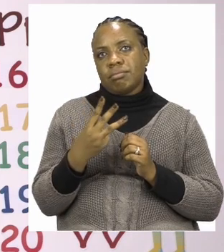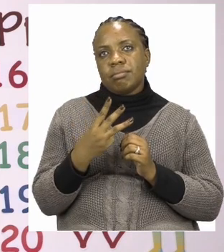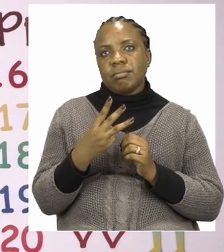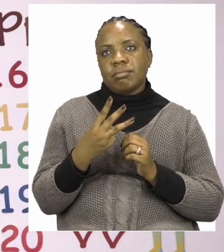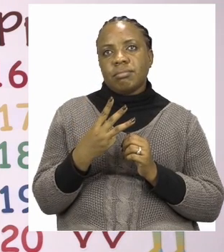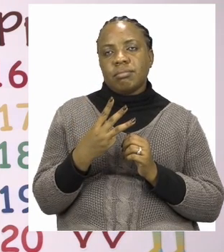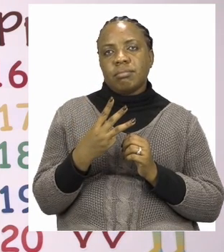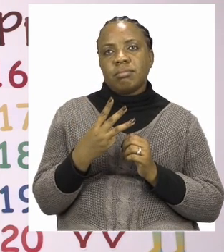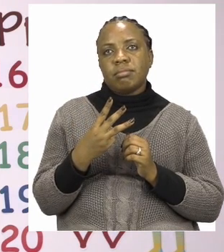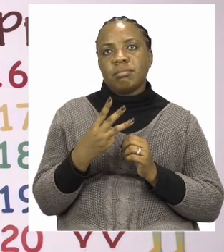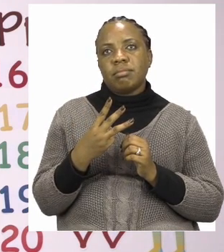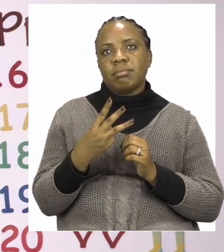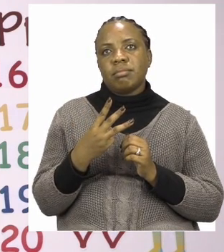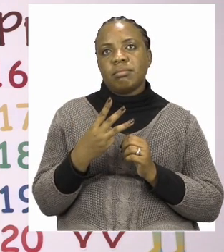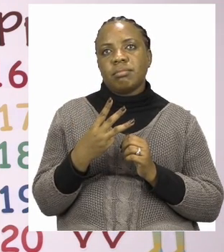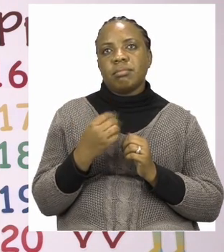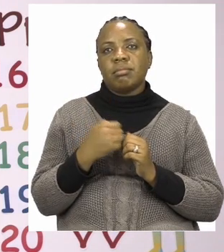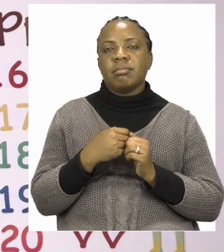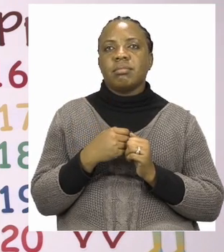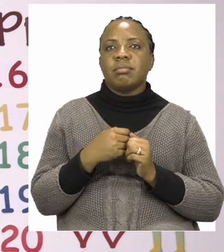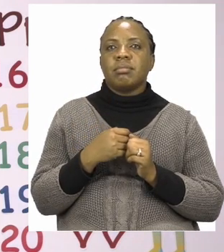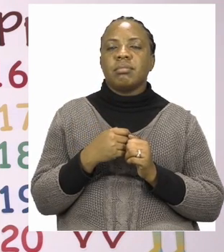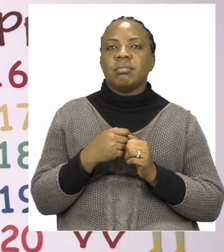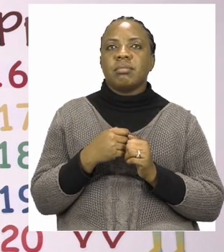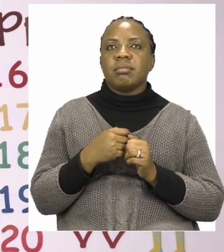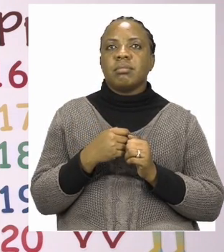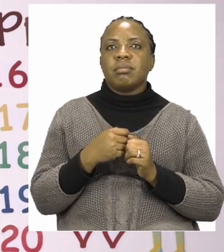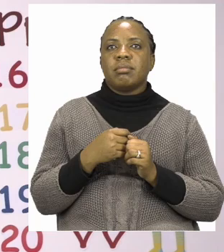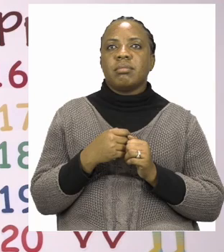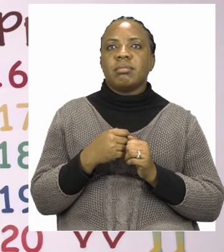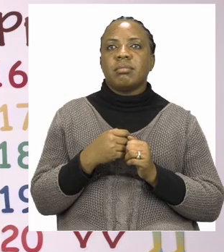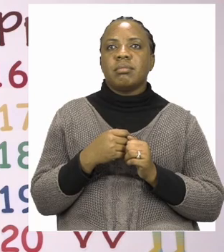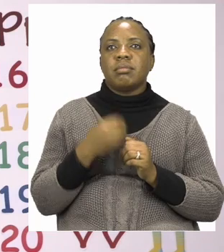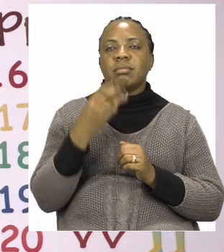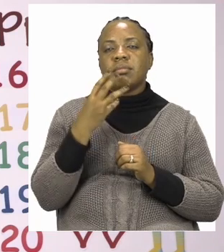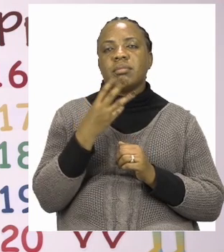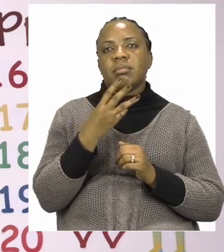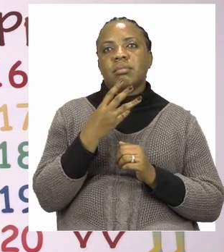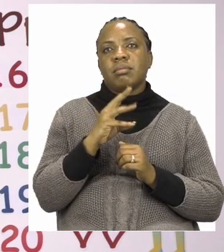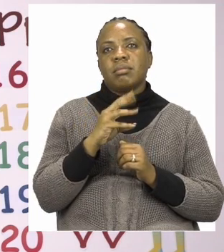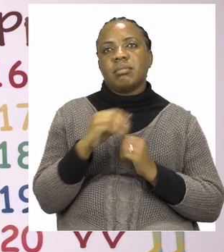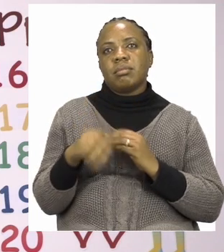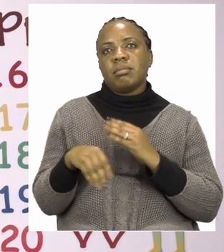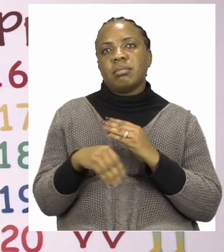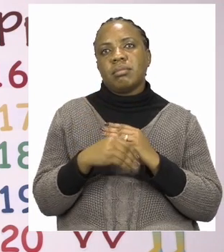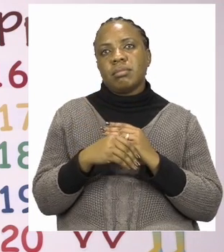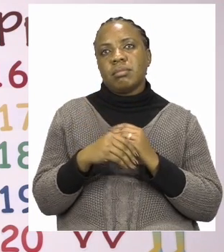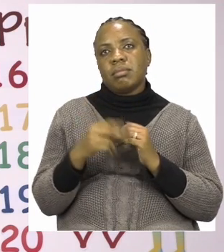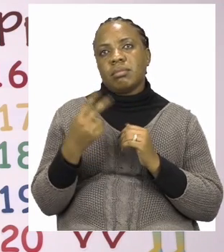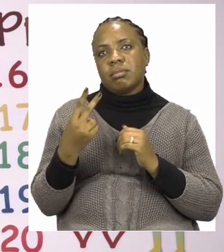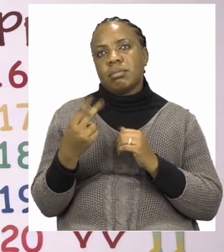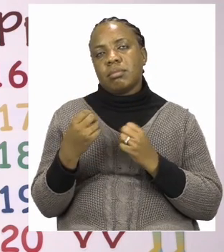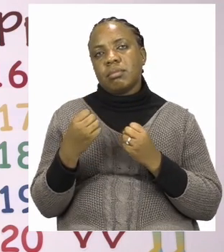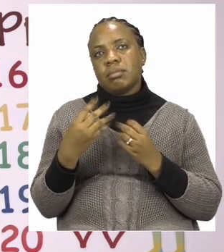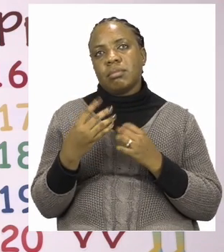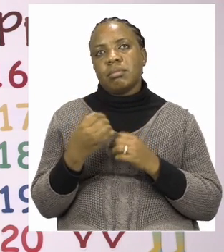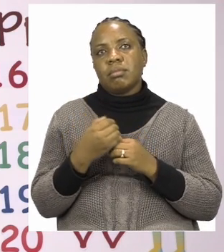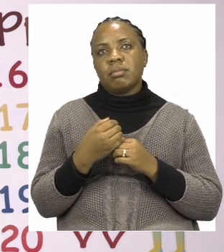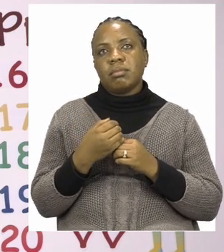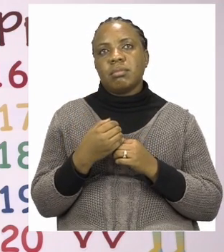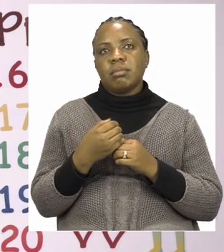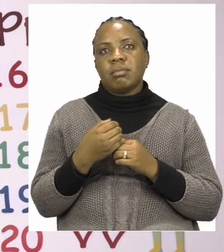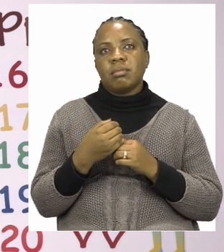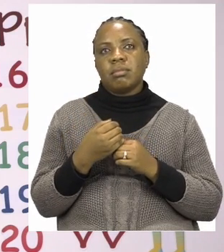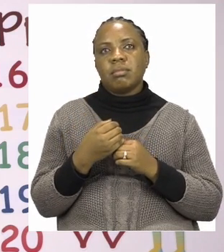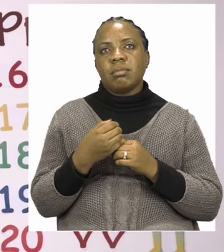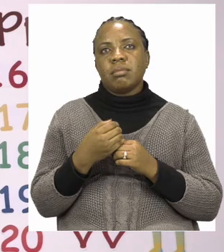3. Then we move on to the next one. It says 6 plus 2. I have